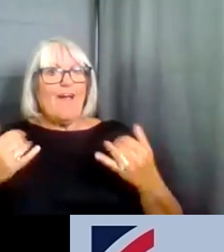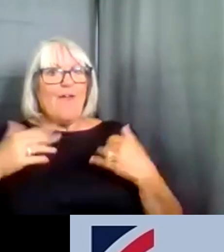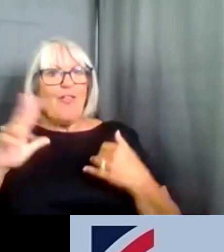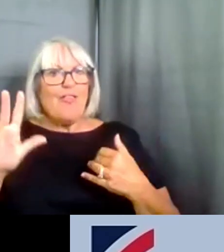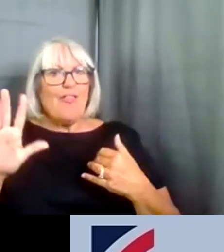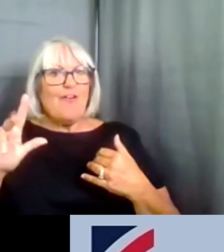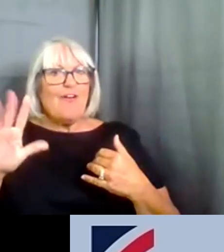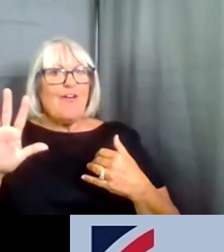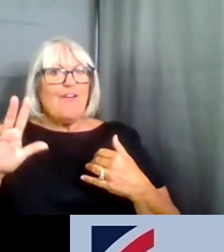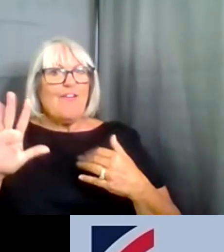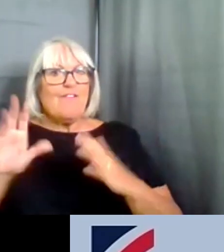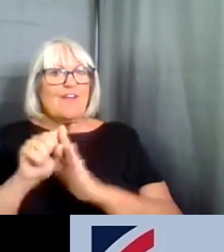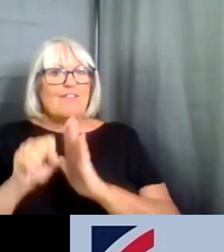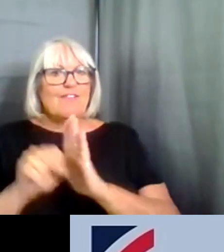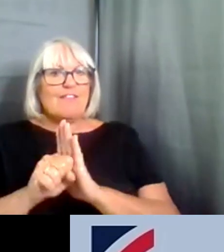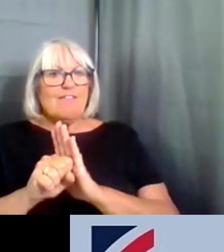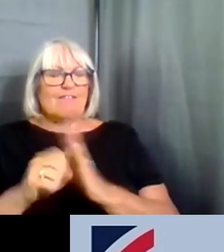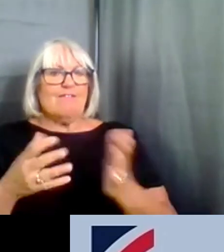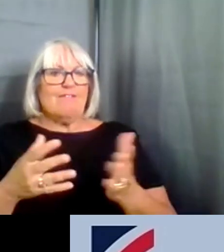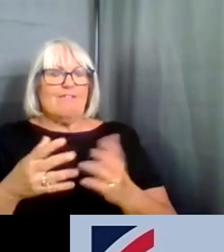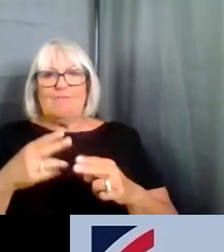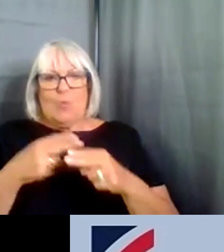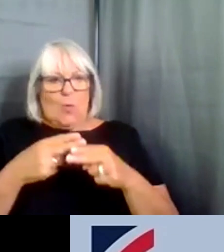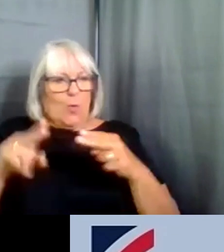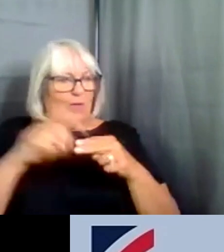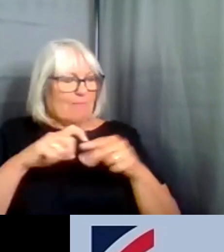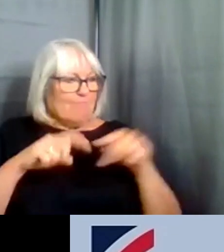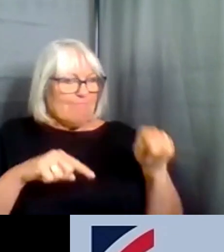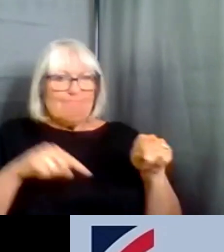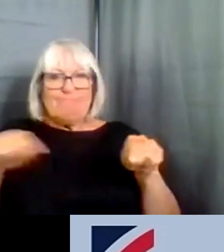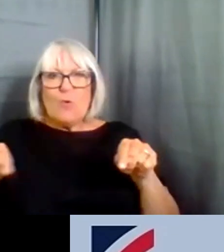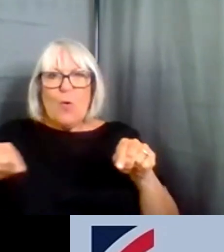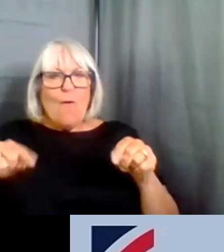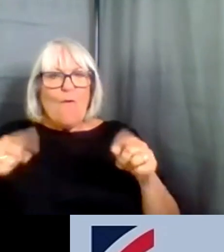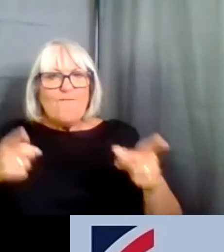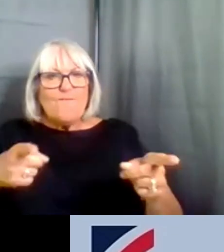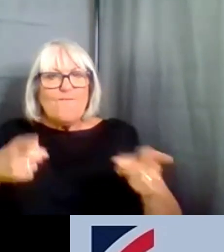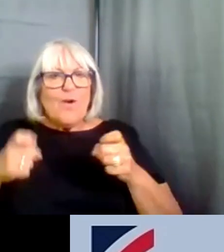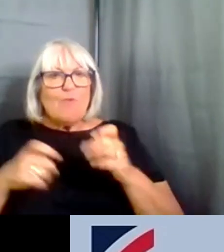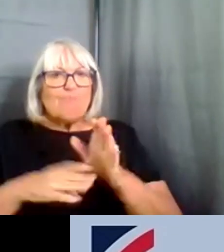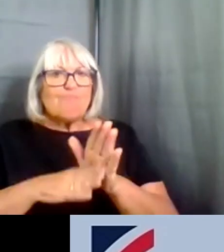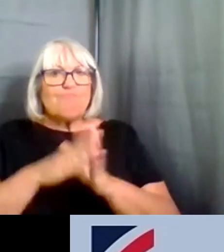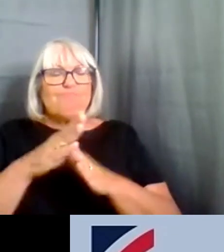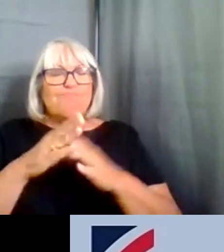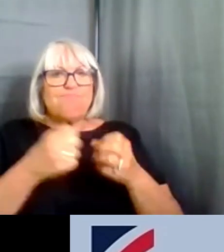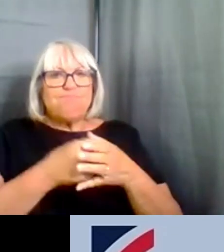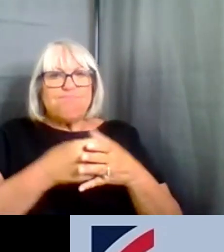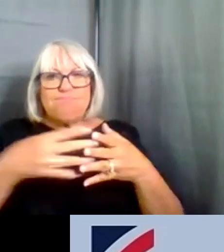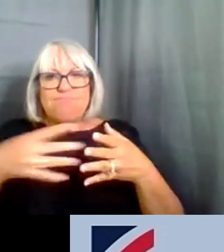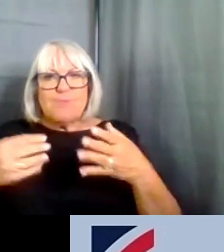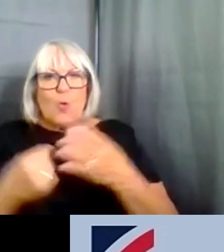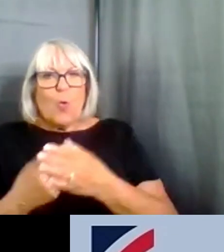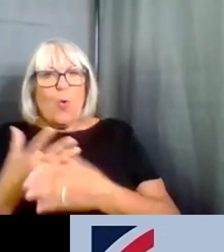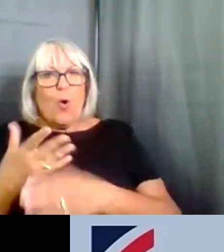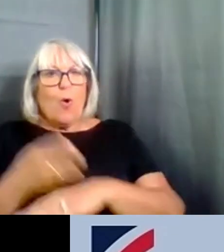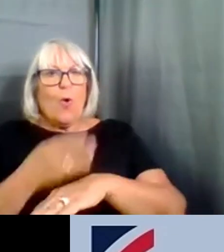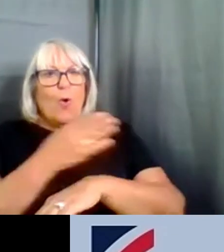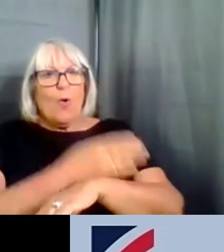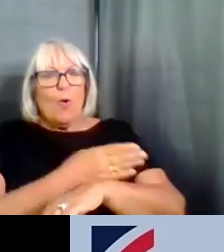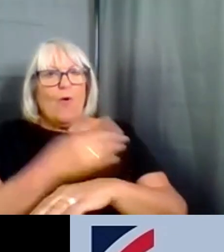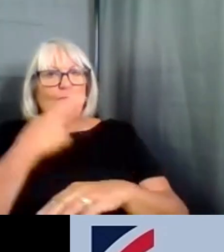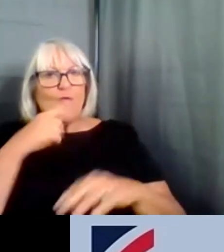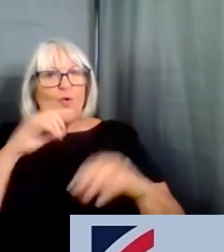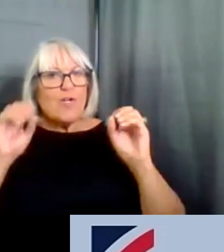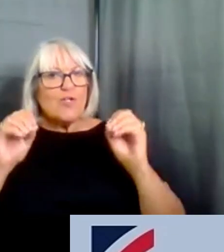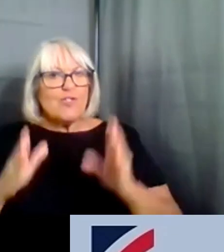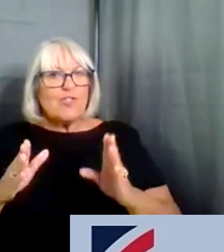time, you've had just a rapid expansion of training programs for teachers, particularly in the apprenticeship space.